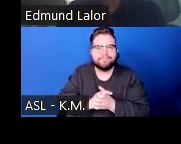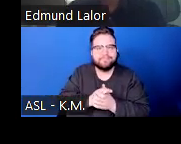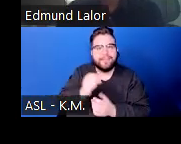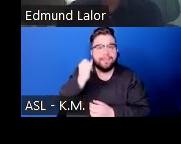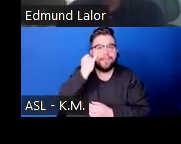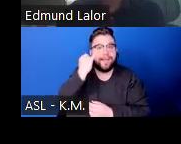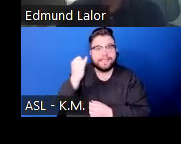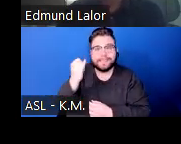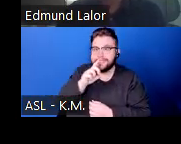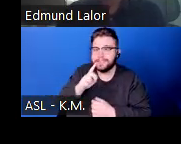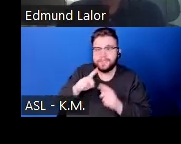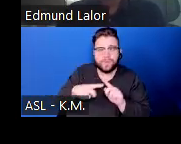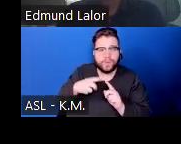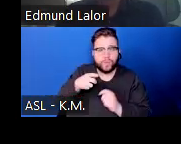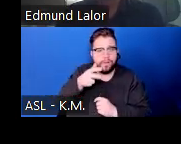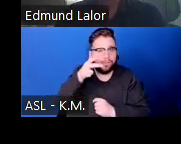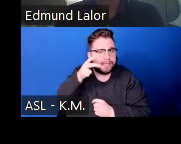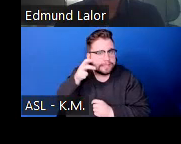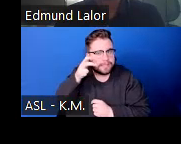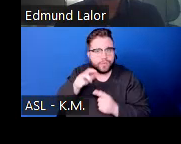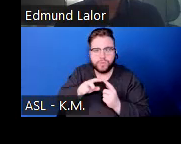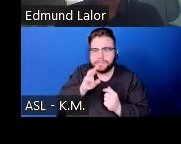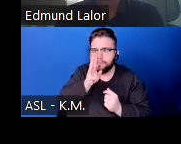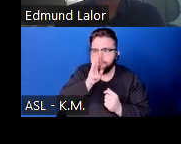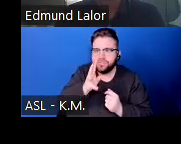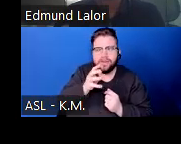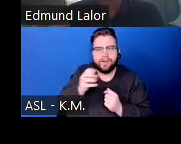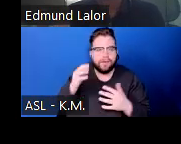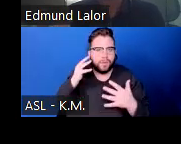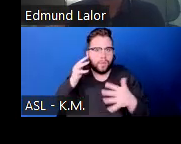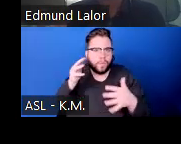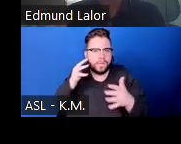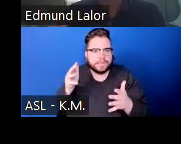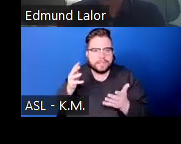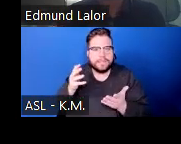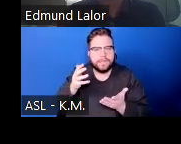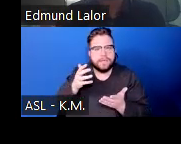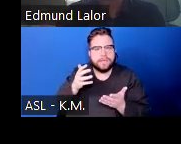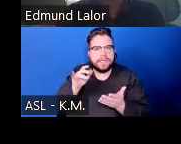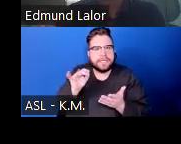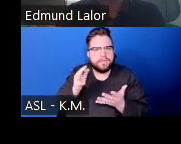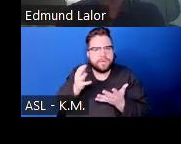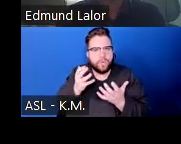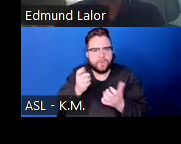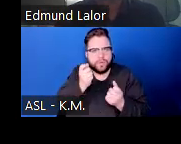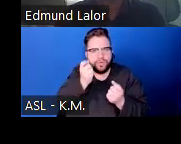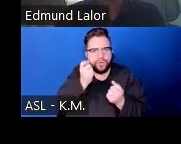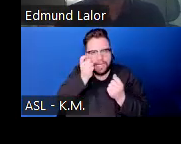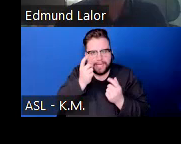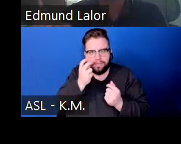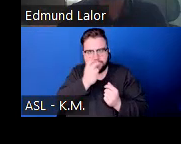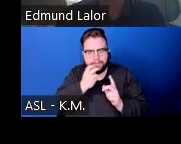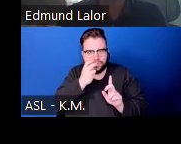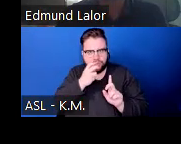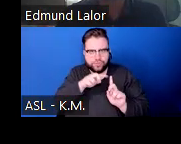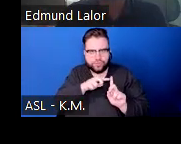is that when you're listening to speech in noise, in order to understand the speech, you might be more likely to rely even more on your